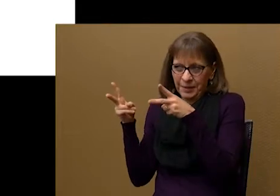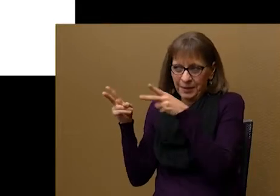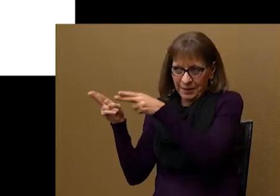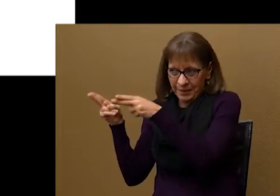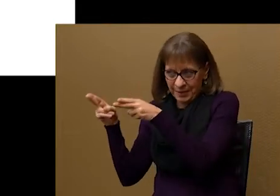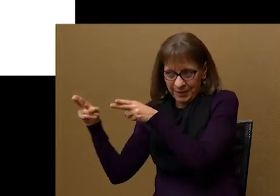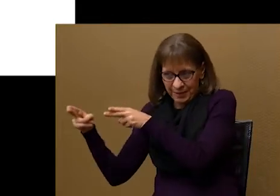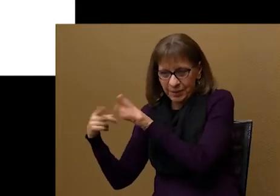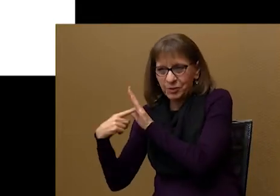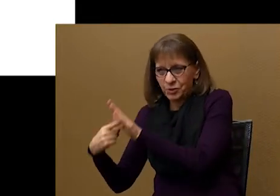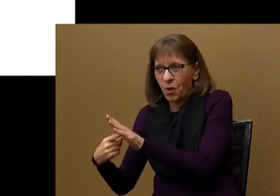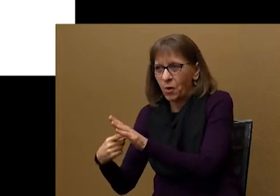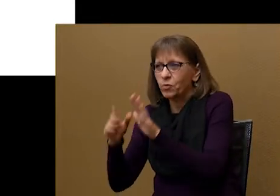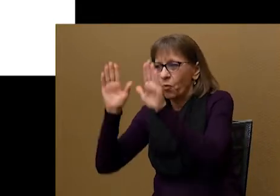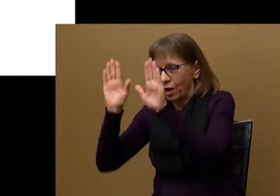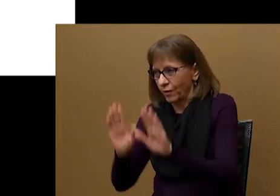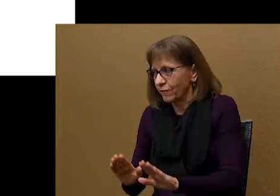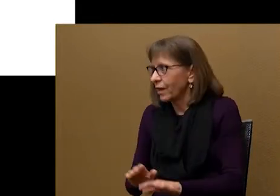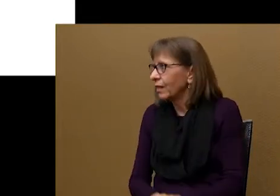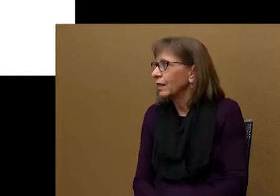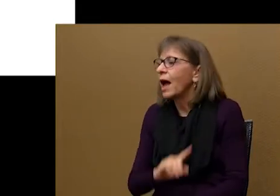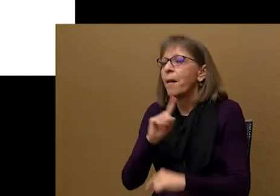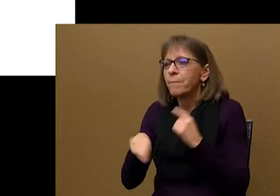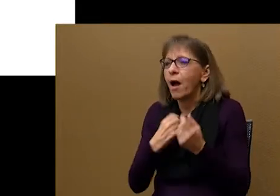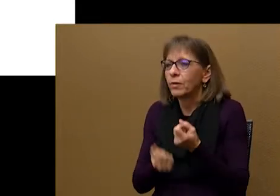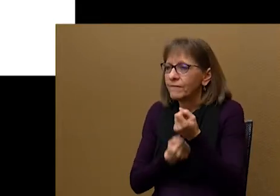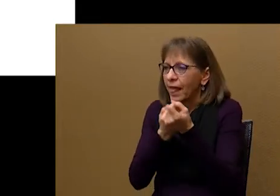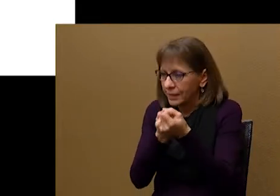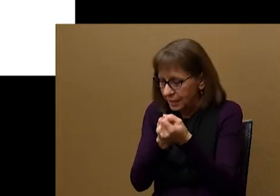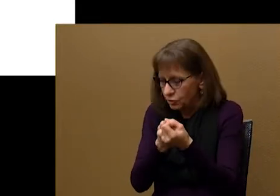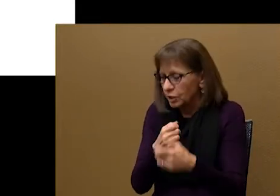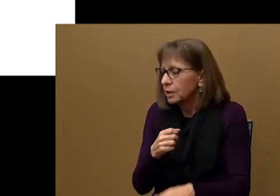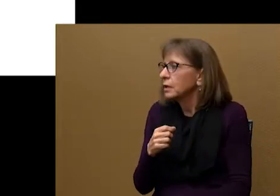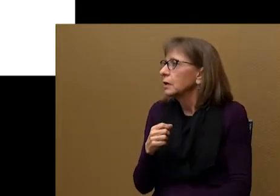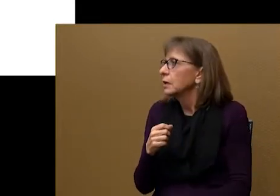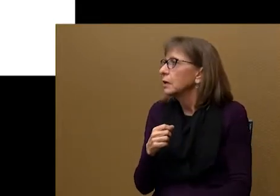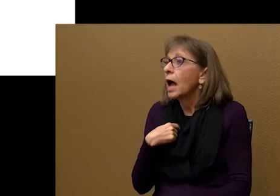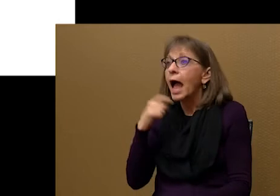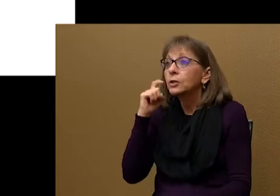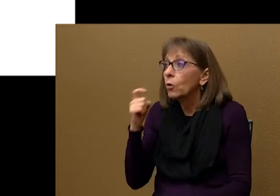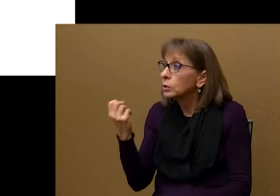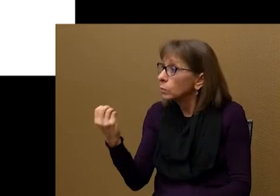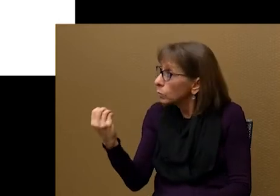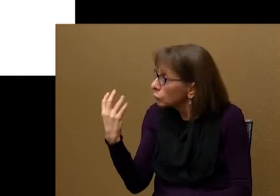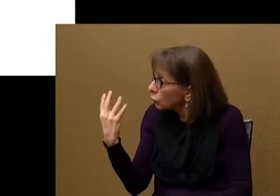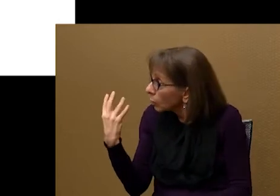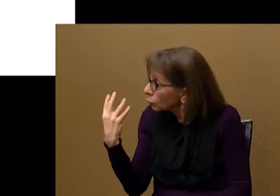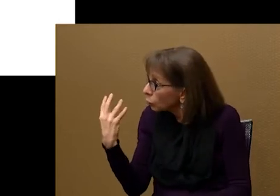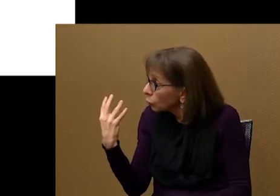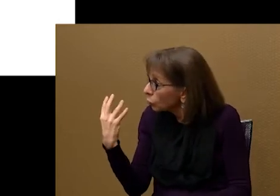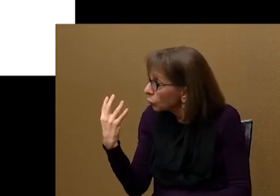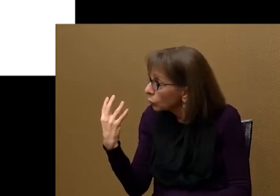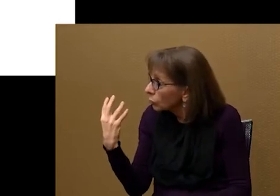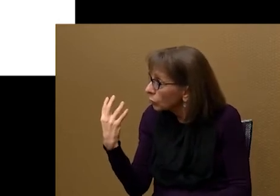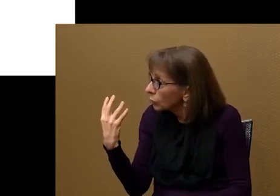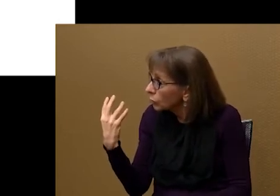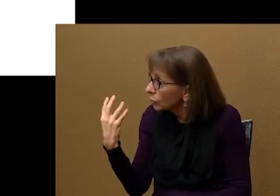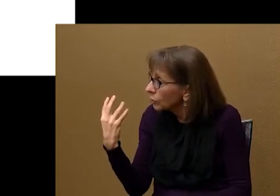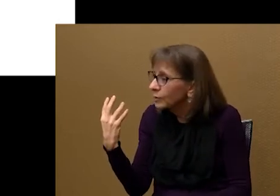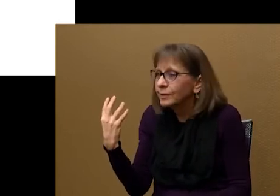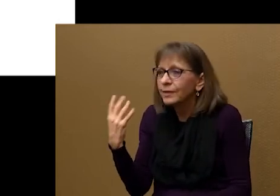Okay, I want to show you a wonderful clip that introduces the idea of validation. I noticed that the